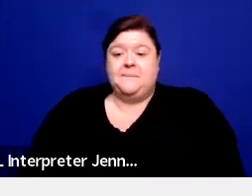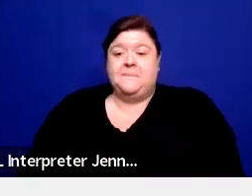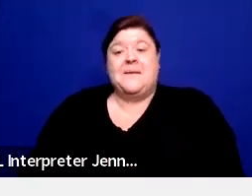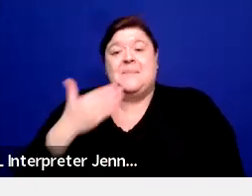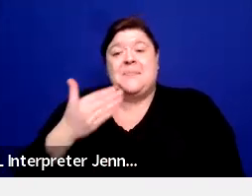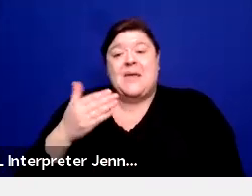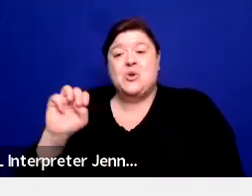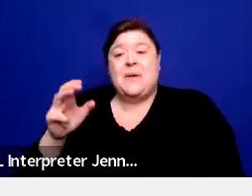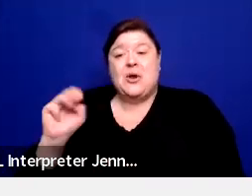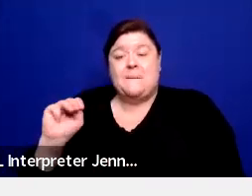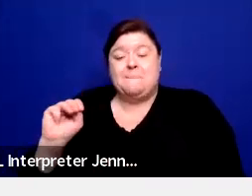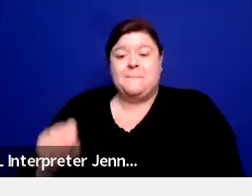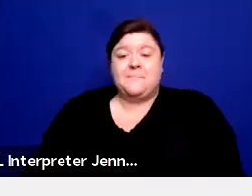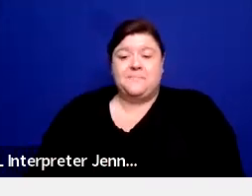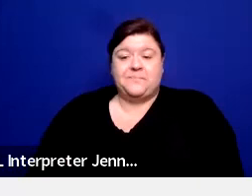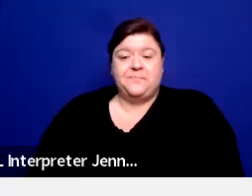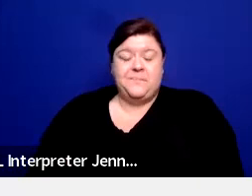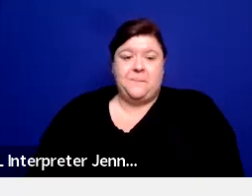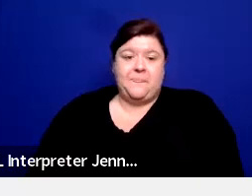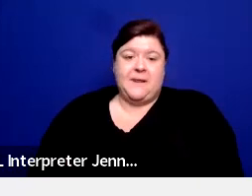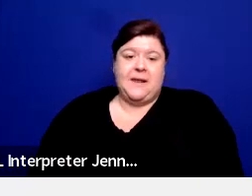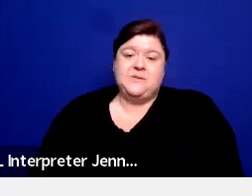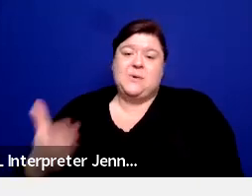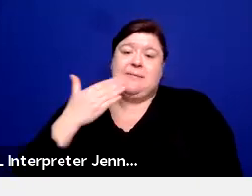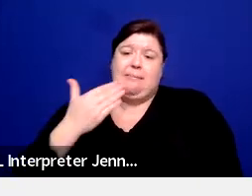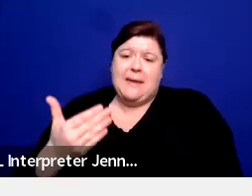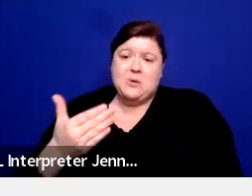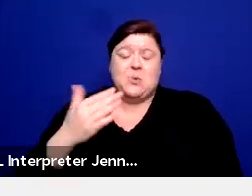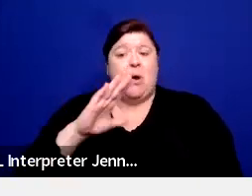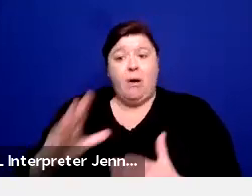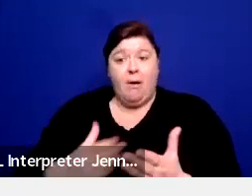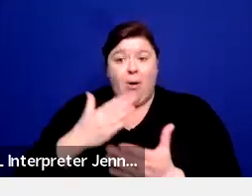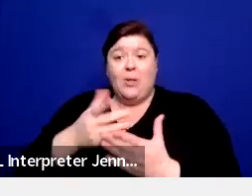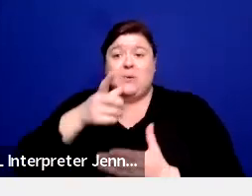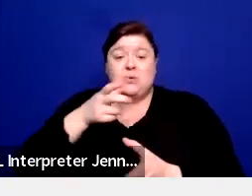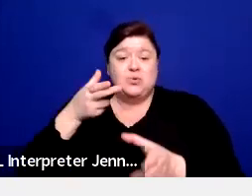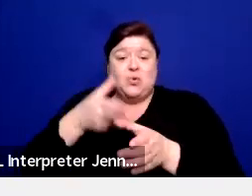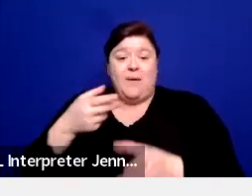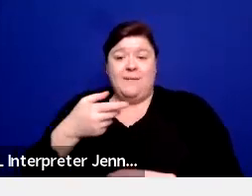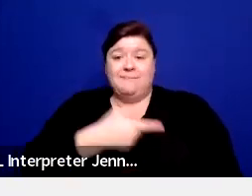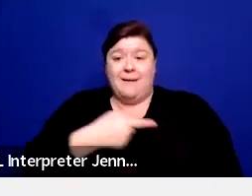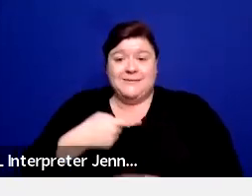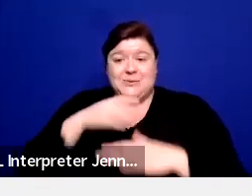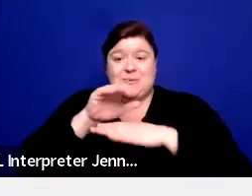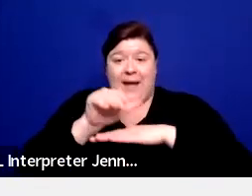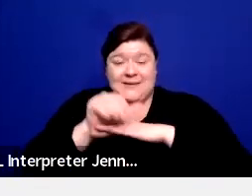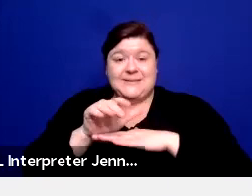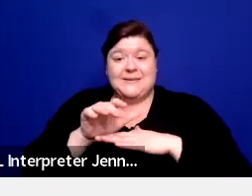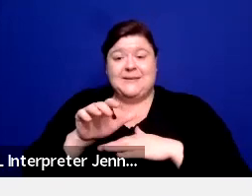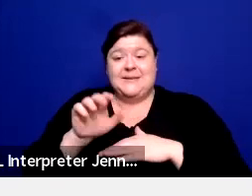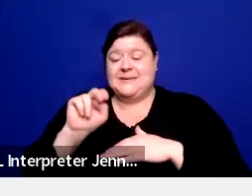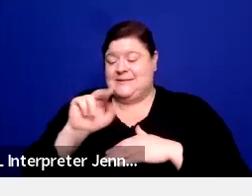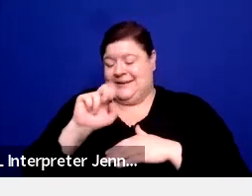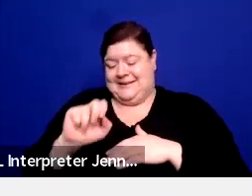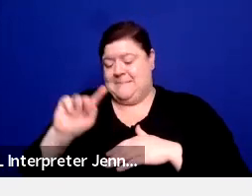Thank you, Miriam. I just want to go ahead and say thank you to everyone who's joined us tonight: Dawn, Miriam, Niti,